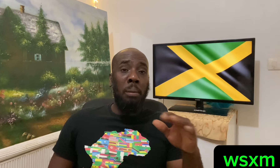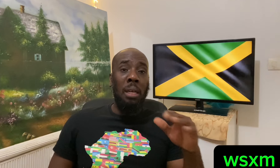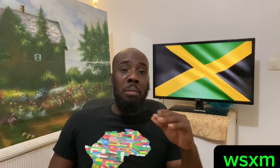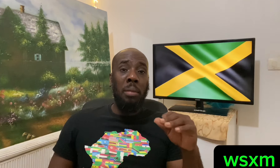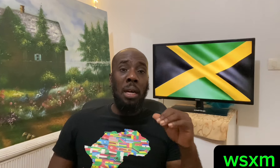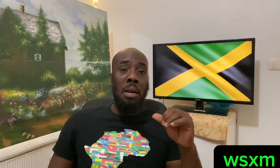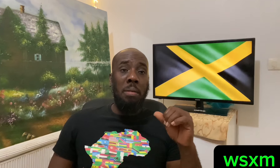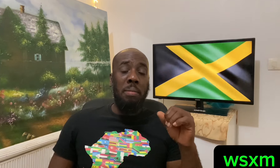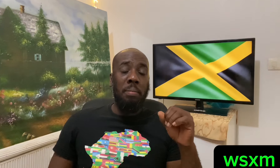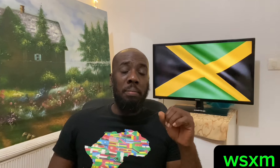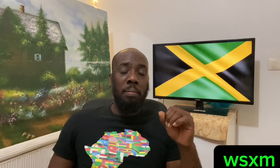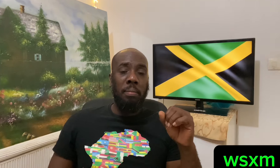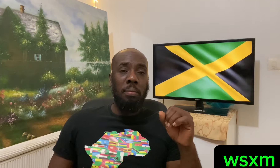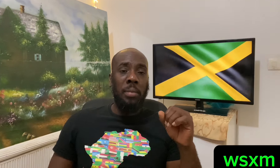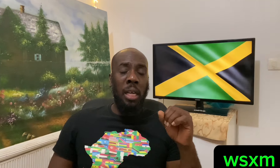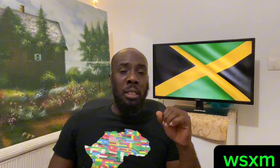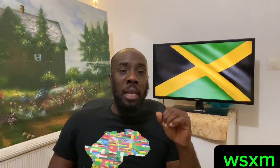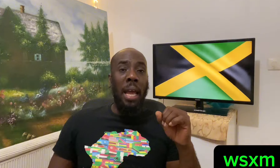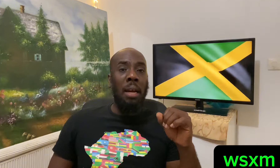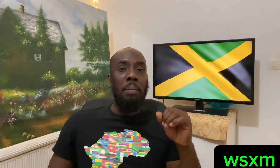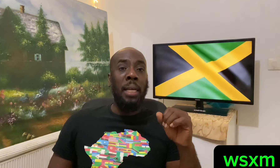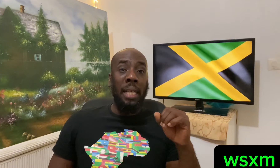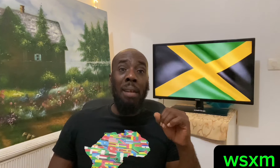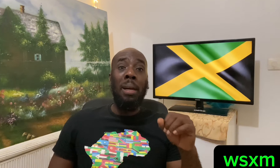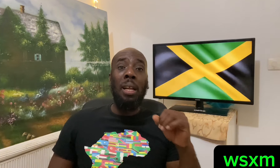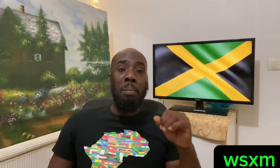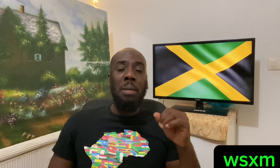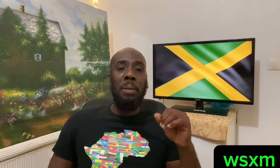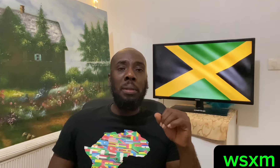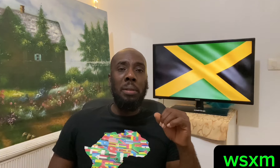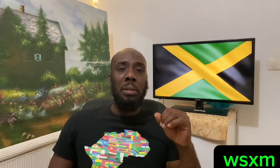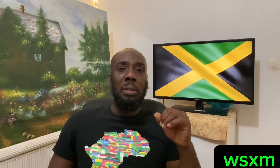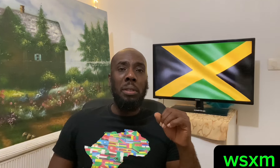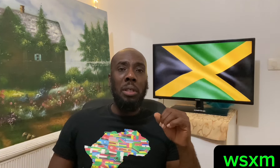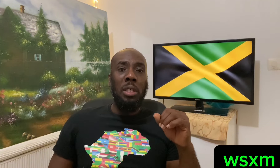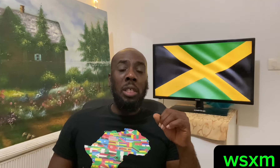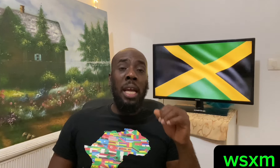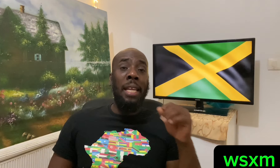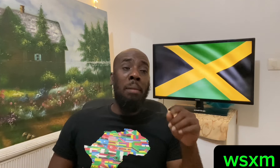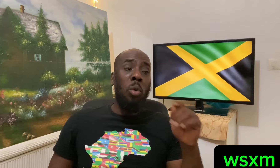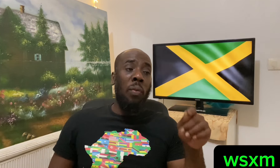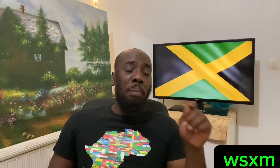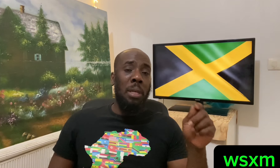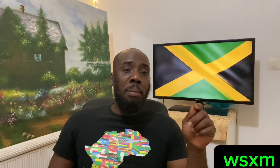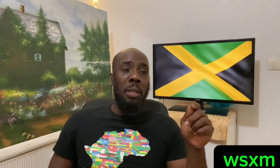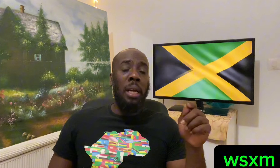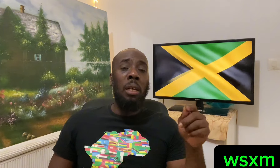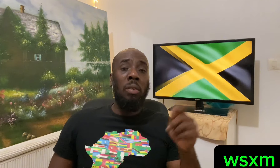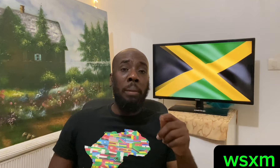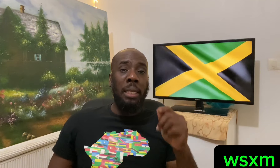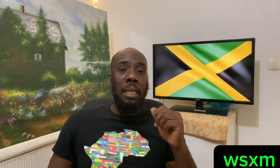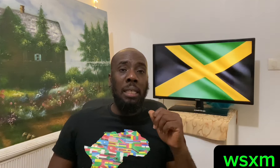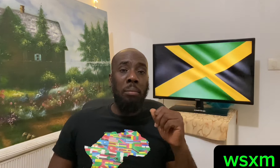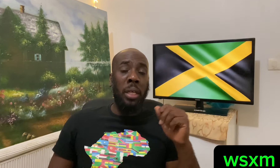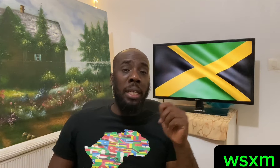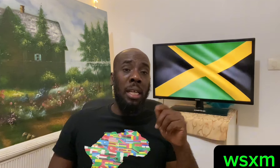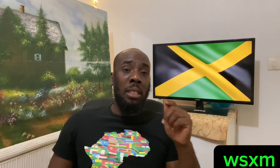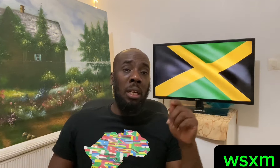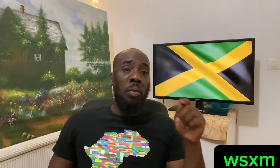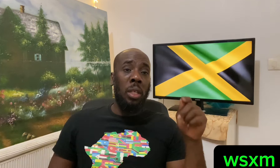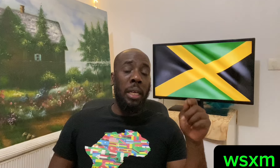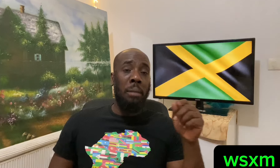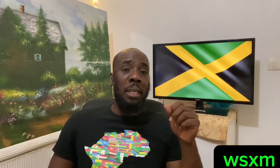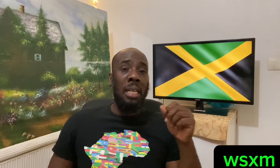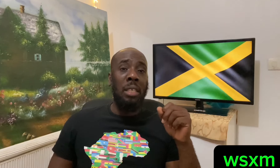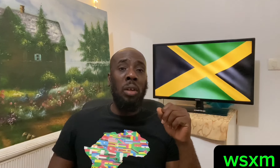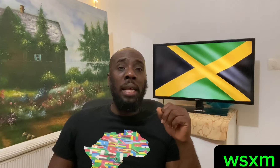all the people that they helped, and they help a lot of people. So they did more for people than the government did, but yet they